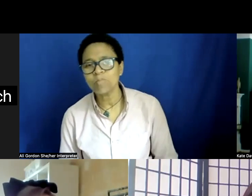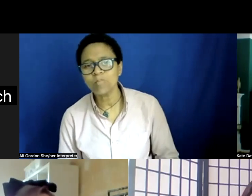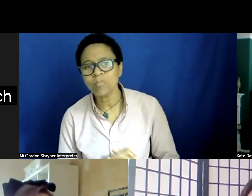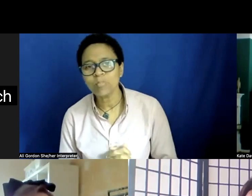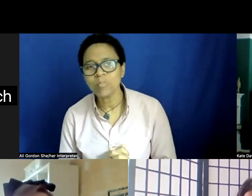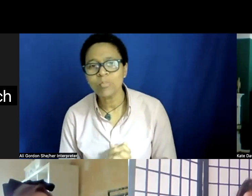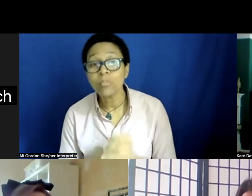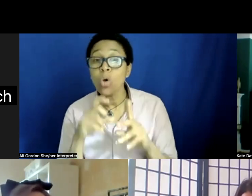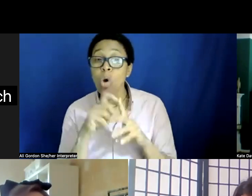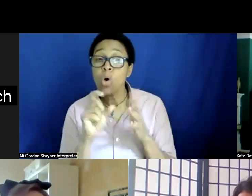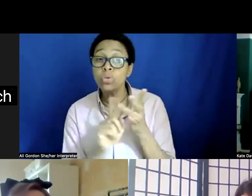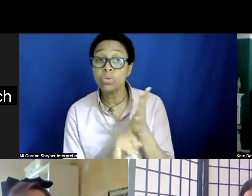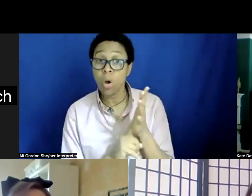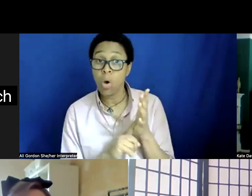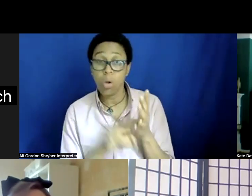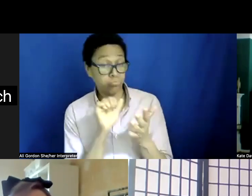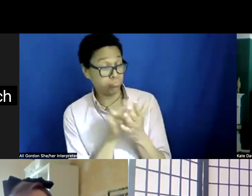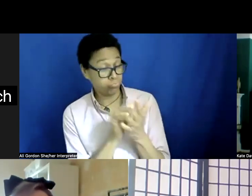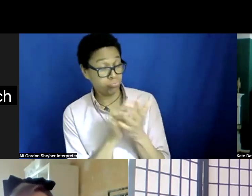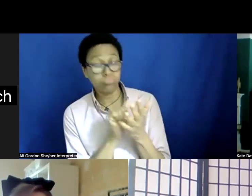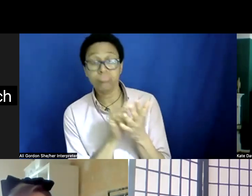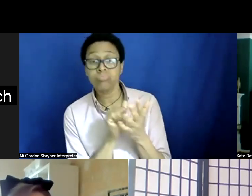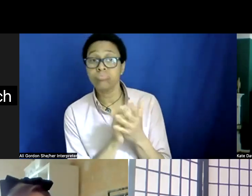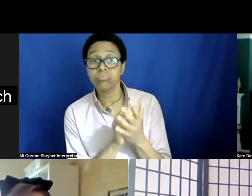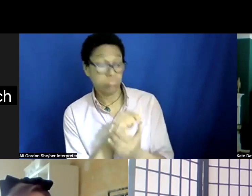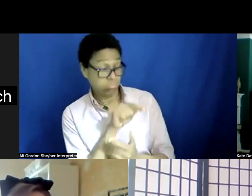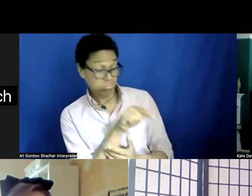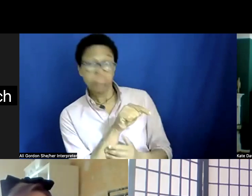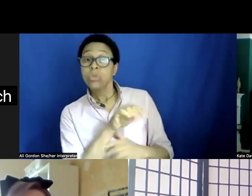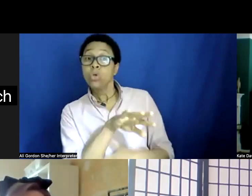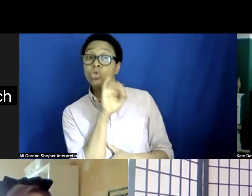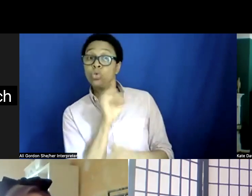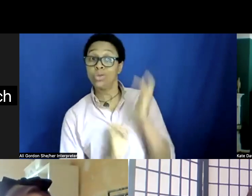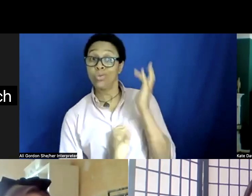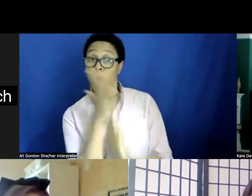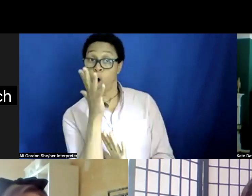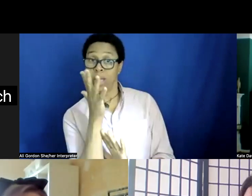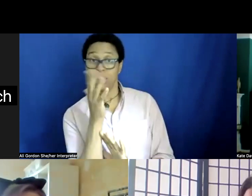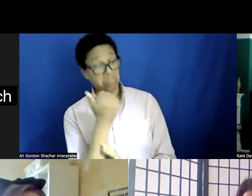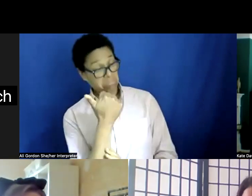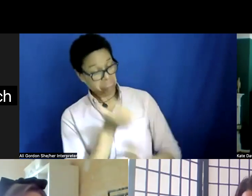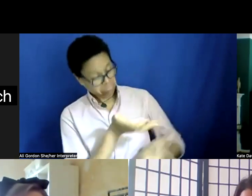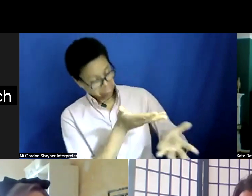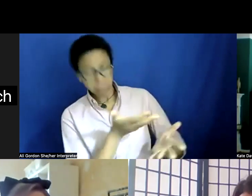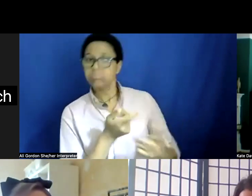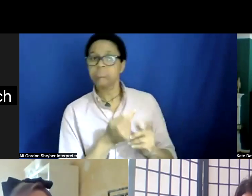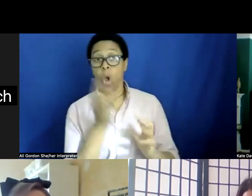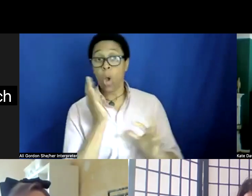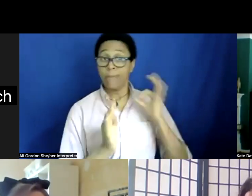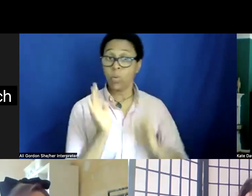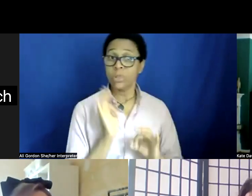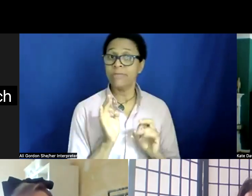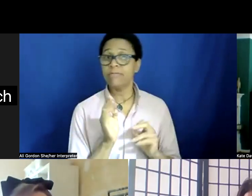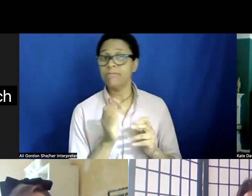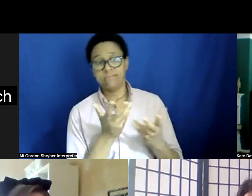artist chooses to burn the work, there's that catharsis and performative aspect. And